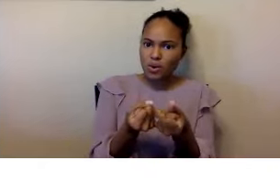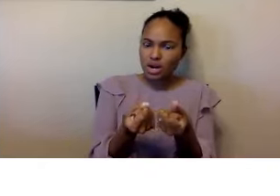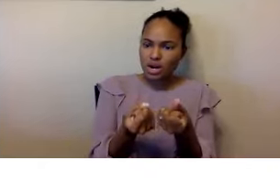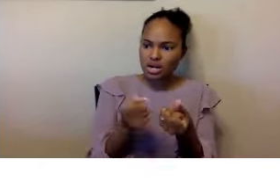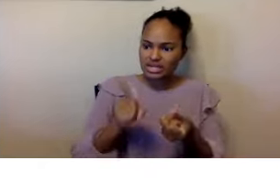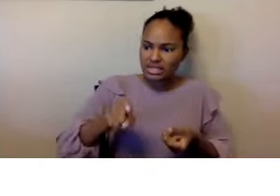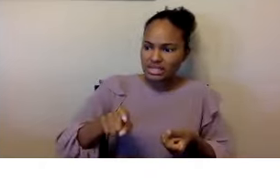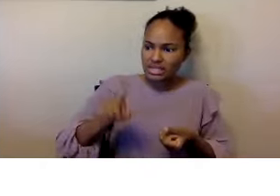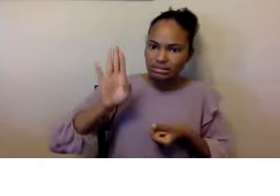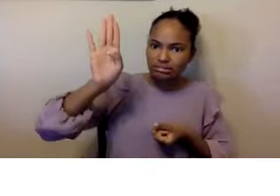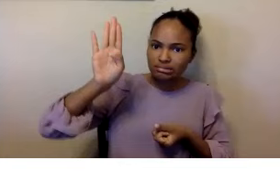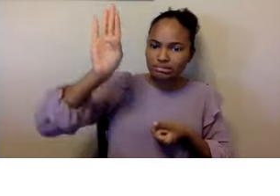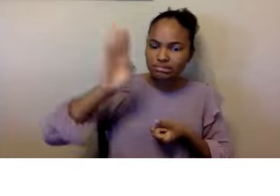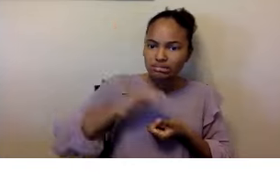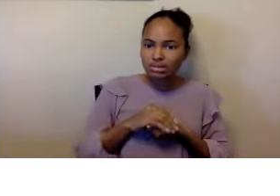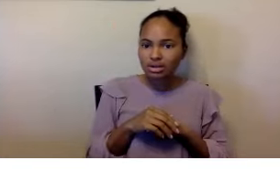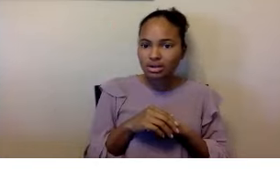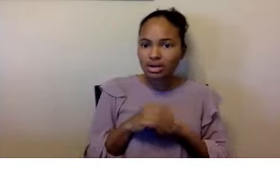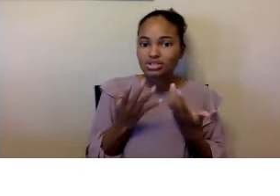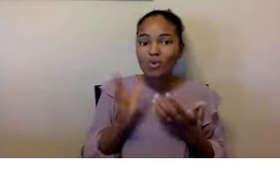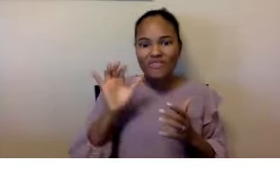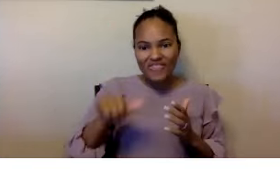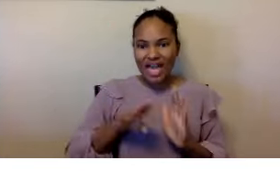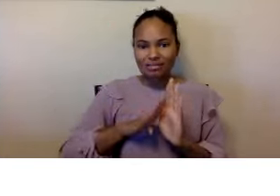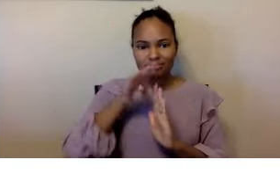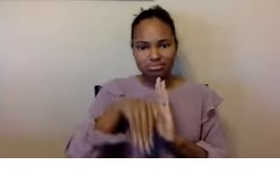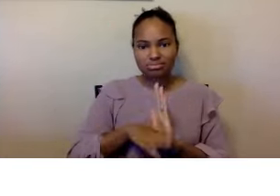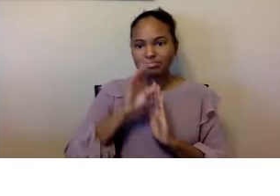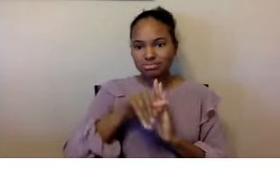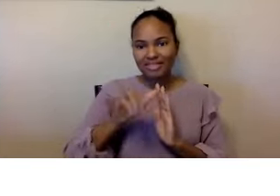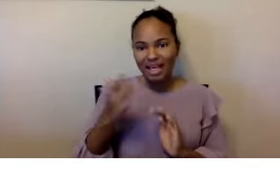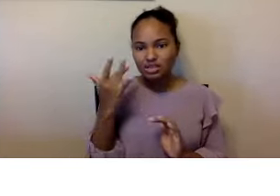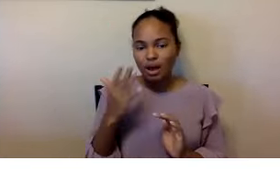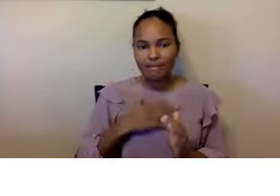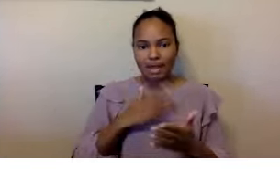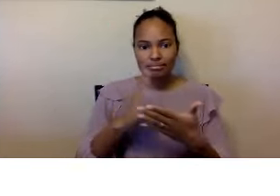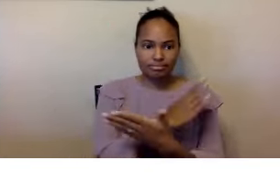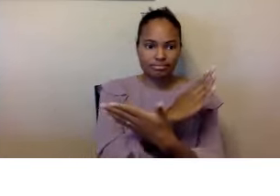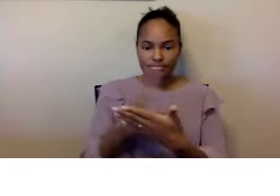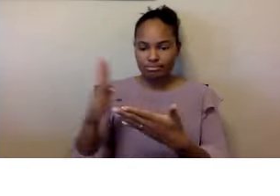been a roller coaster ride because of those range of experiences that I experienced.